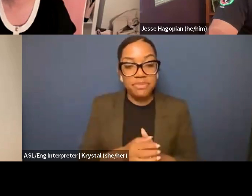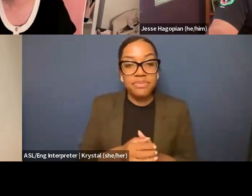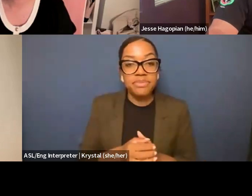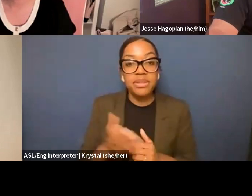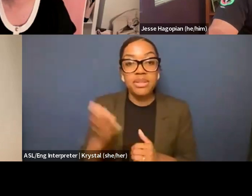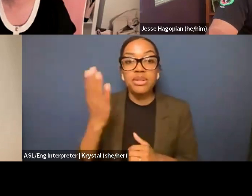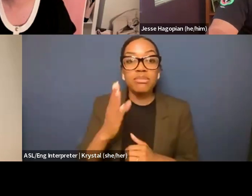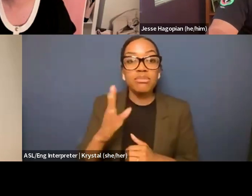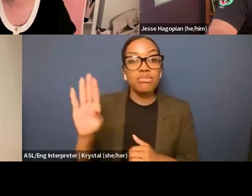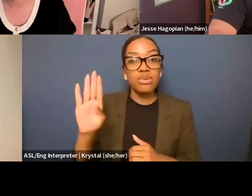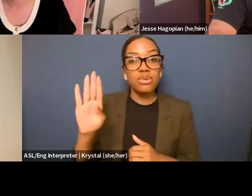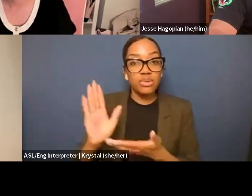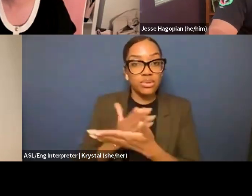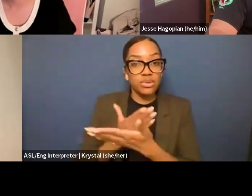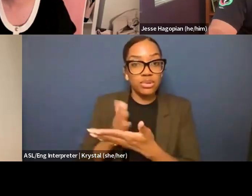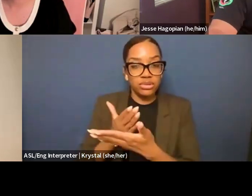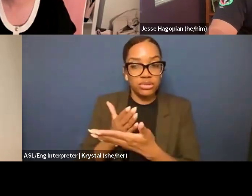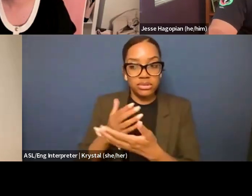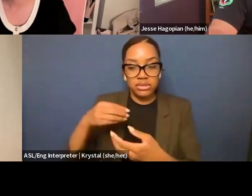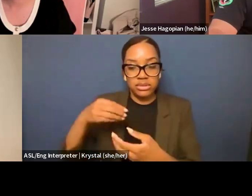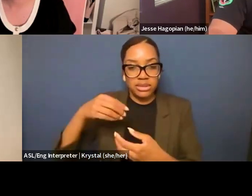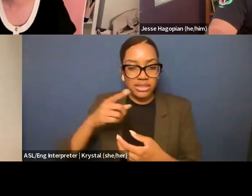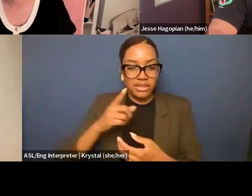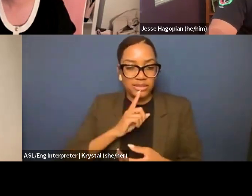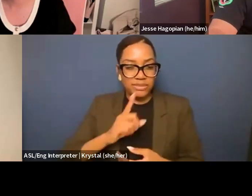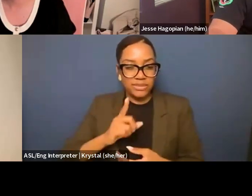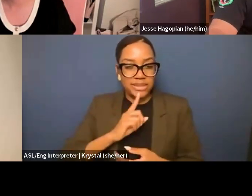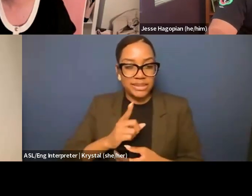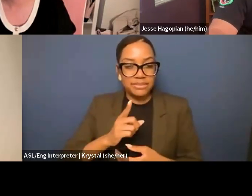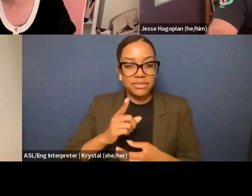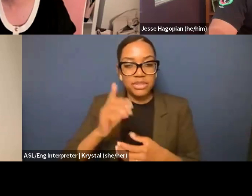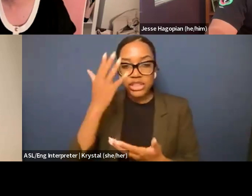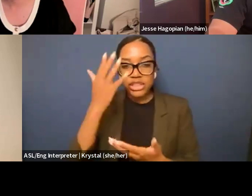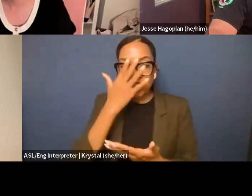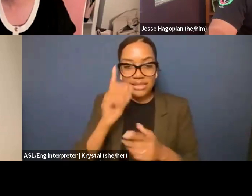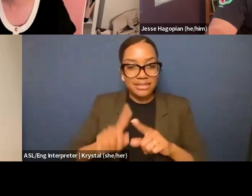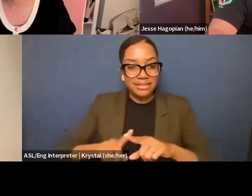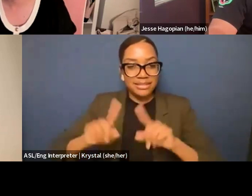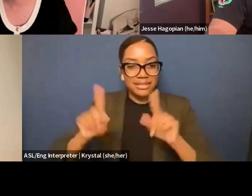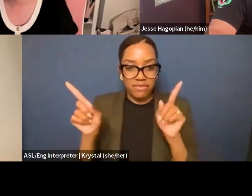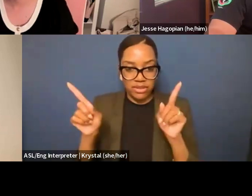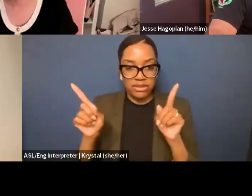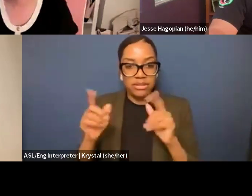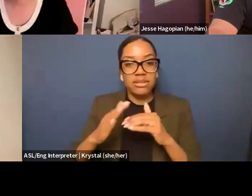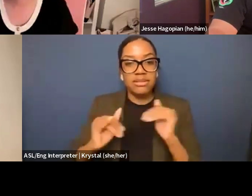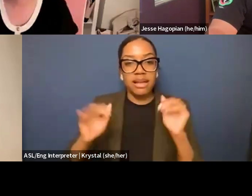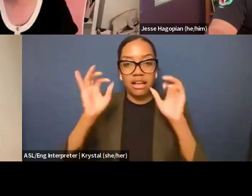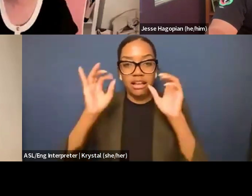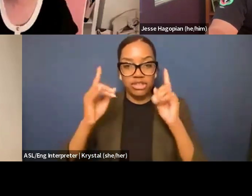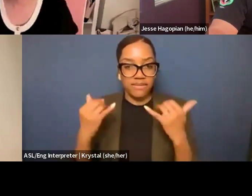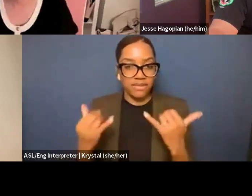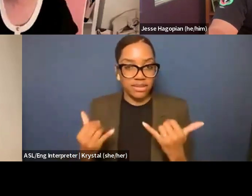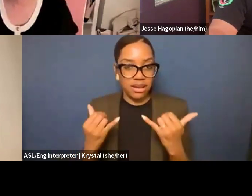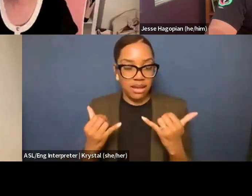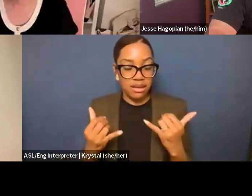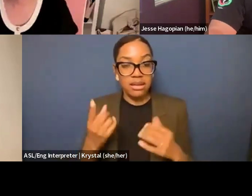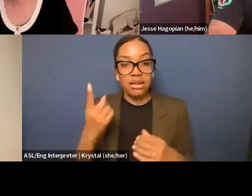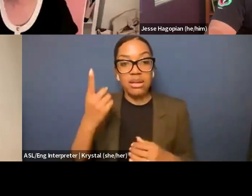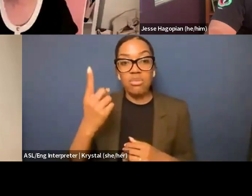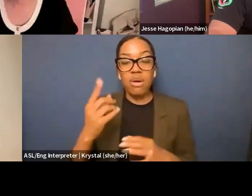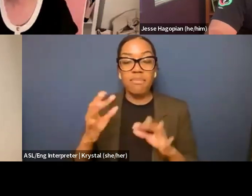than the type of education so prevalent today. One of the distinguishing characteristics is the incorporation